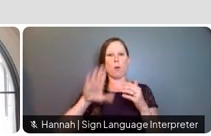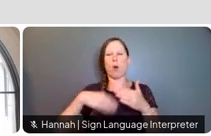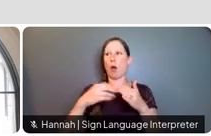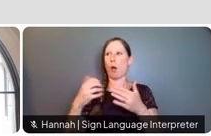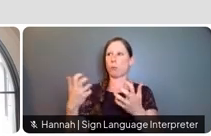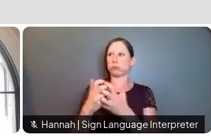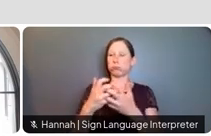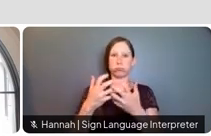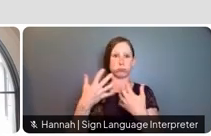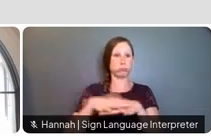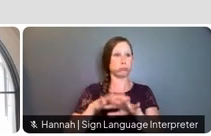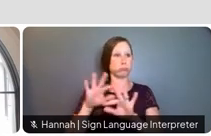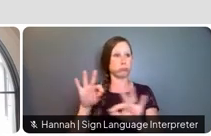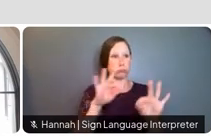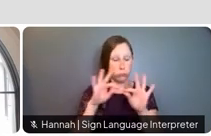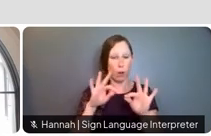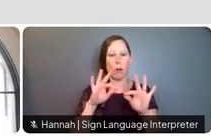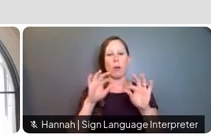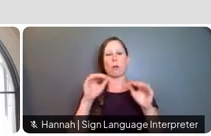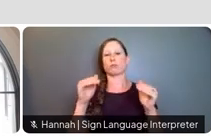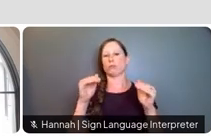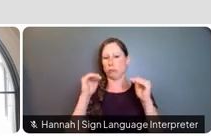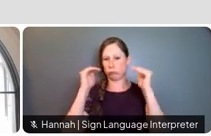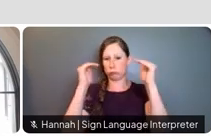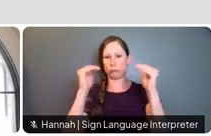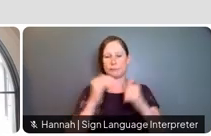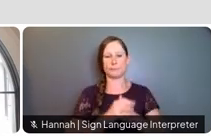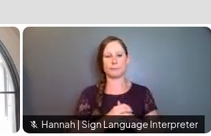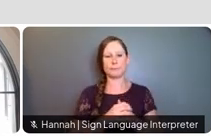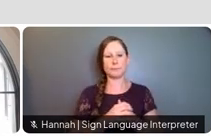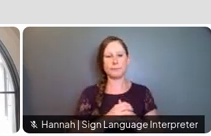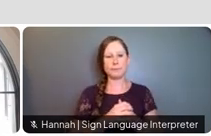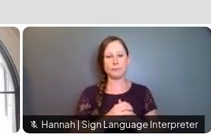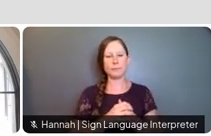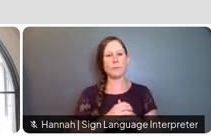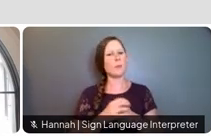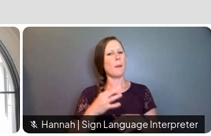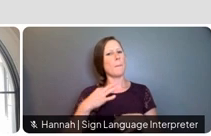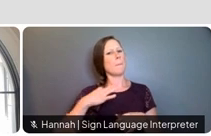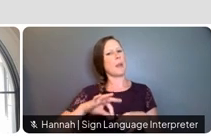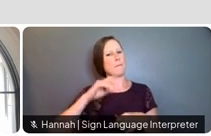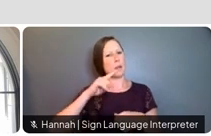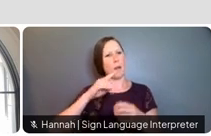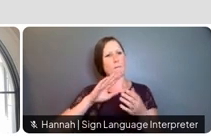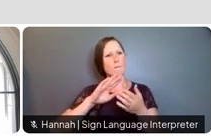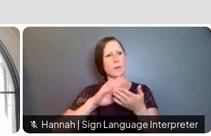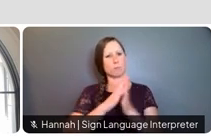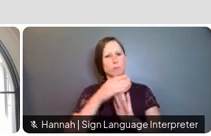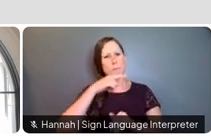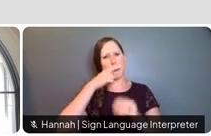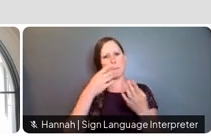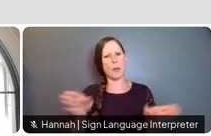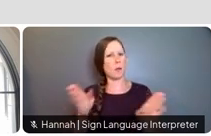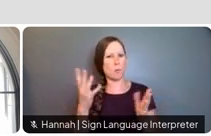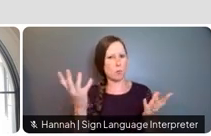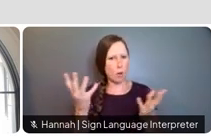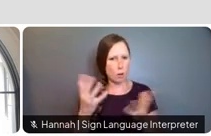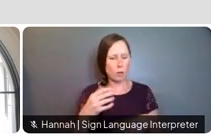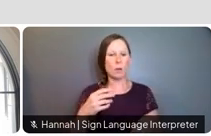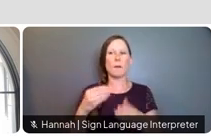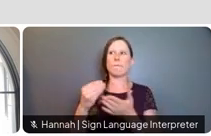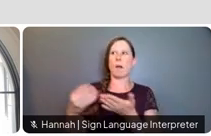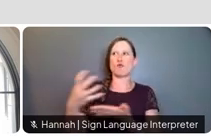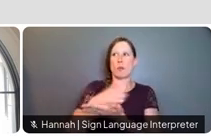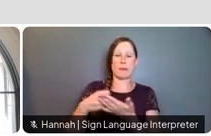So what are the benefits of going public? One of them is, like we said, ultimately an IPO is a fundraising event. And